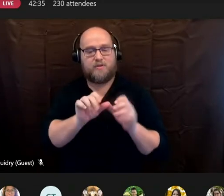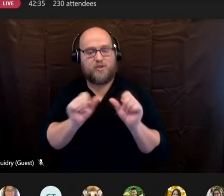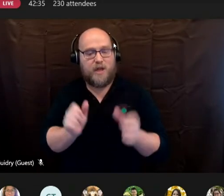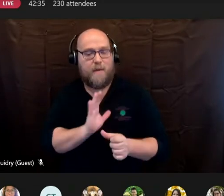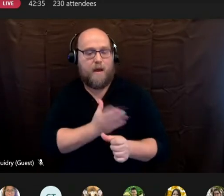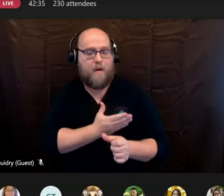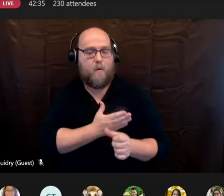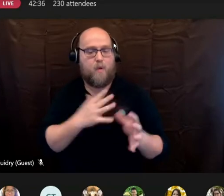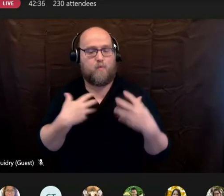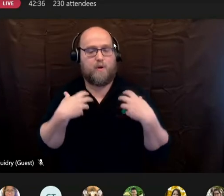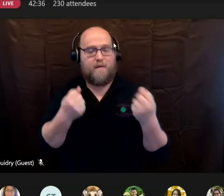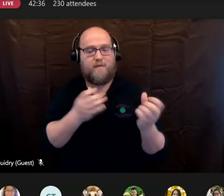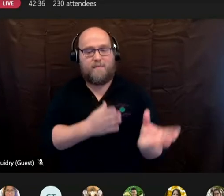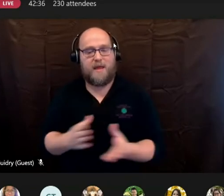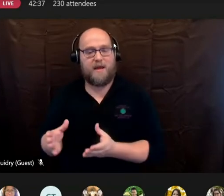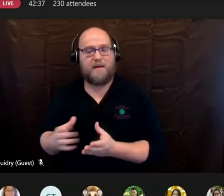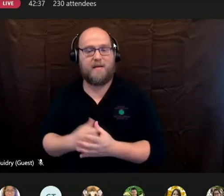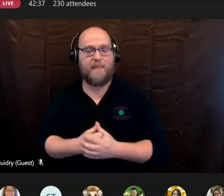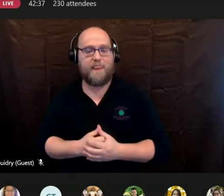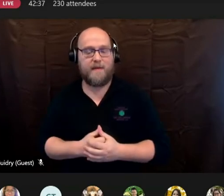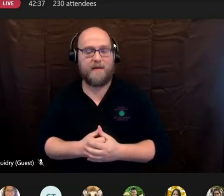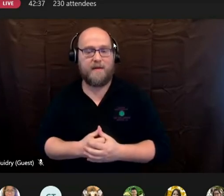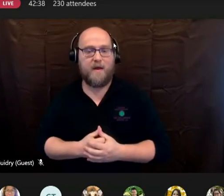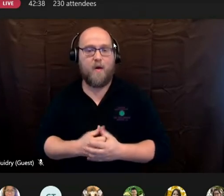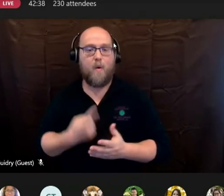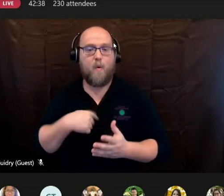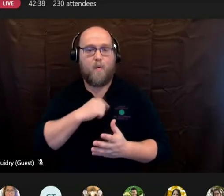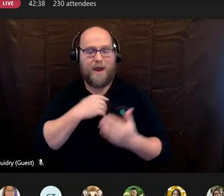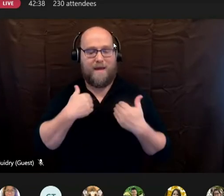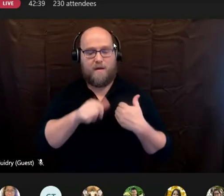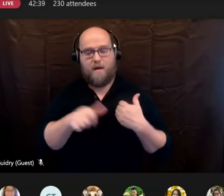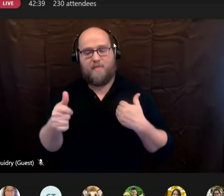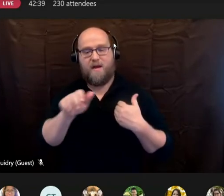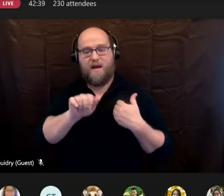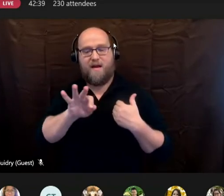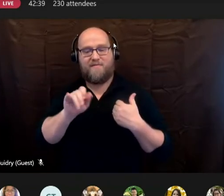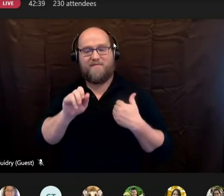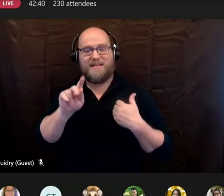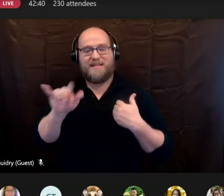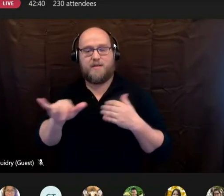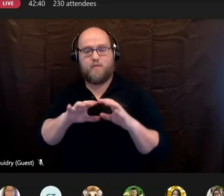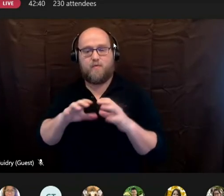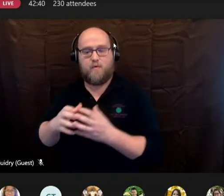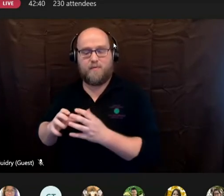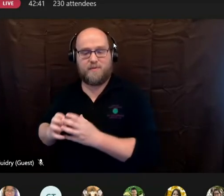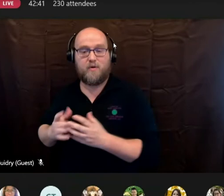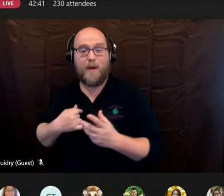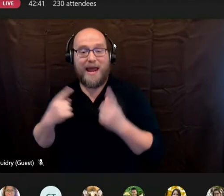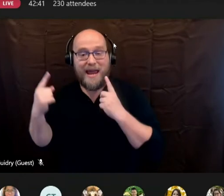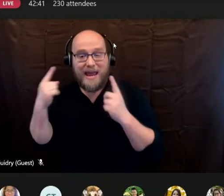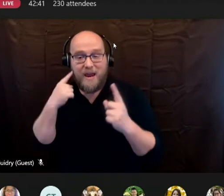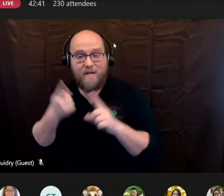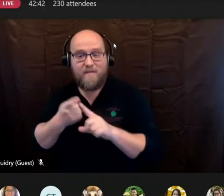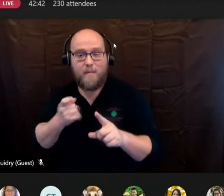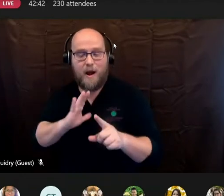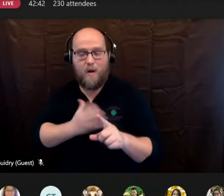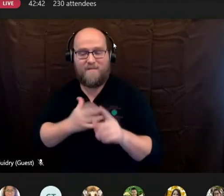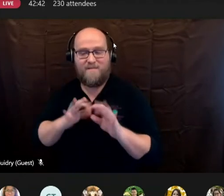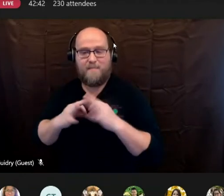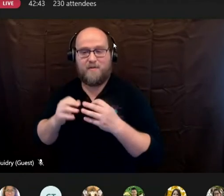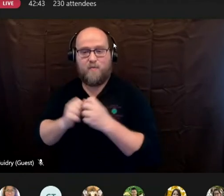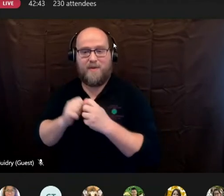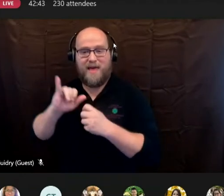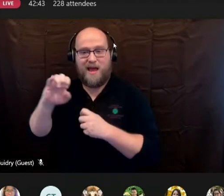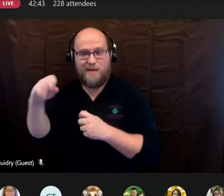held community forums organized by affinity groups to hear from our families of students with IEPs and students furthest from